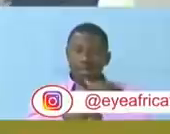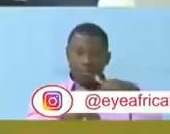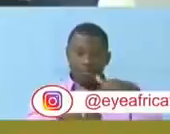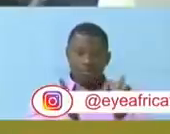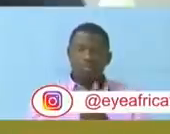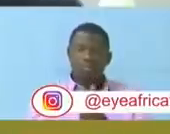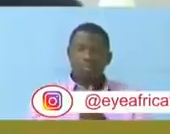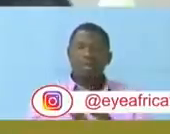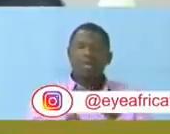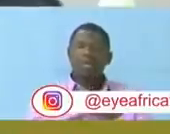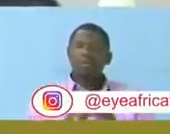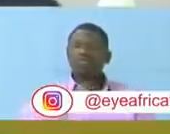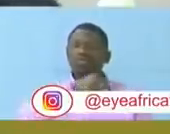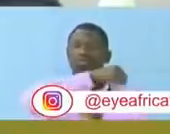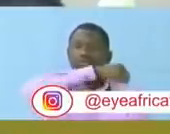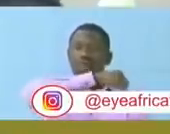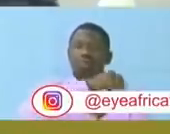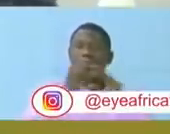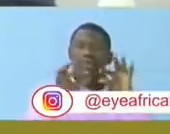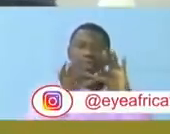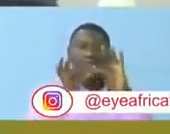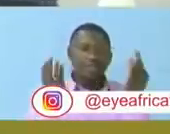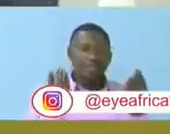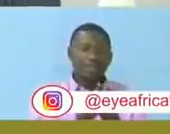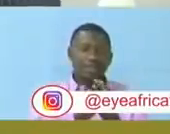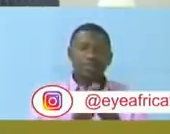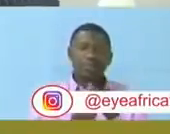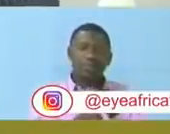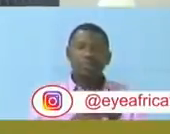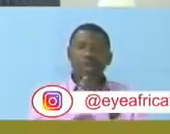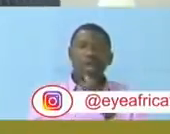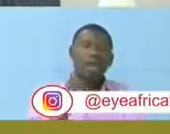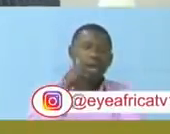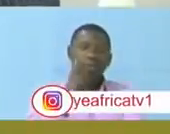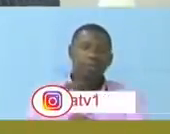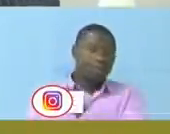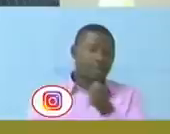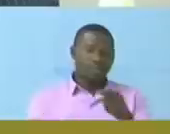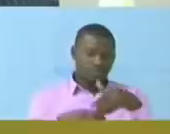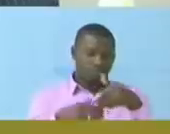support team to the task force. To deal